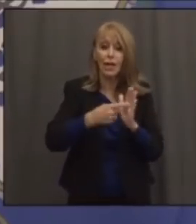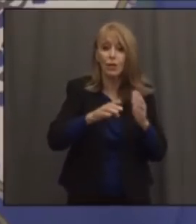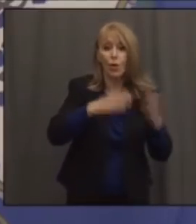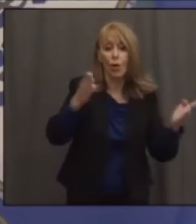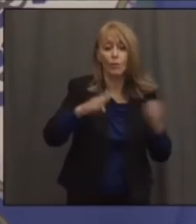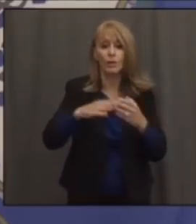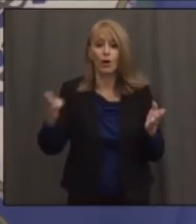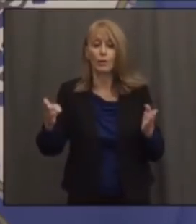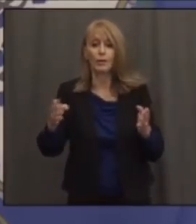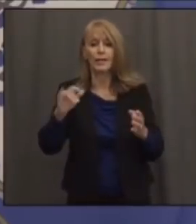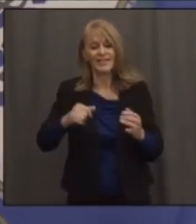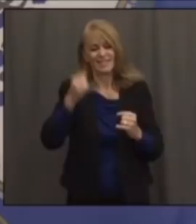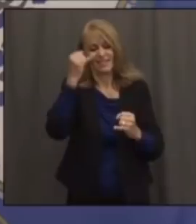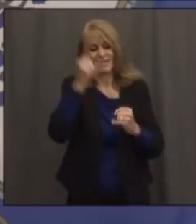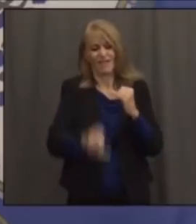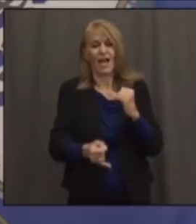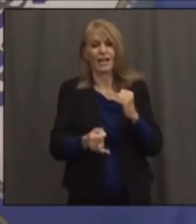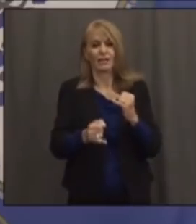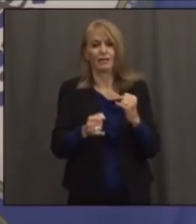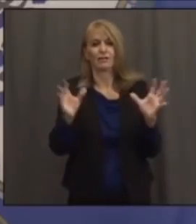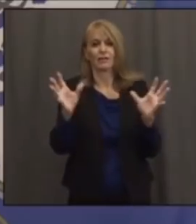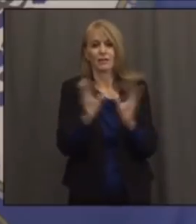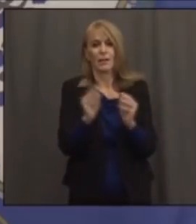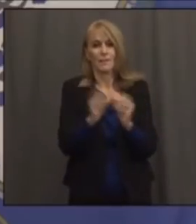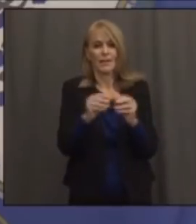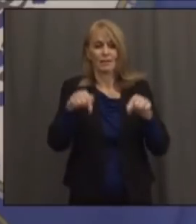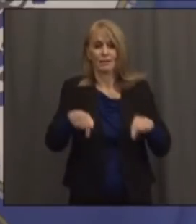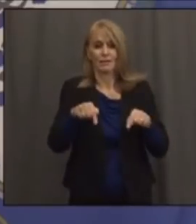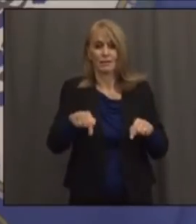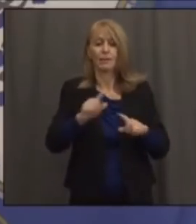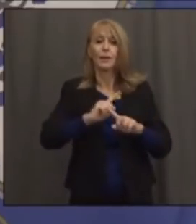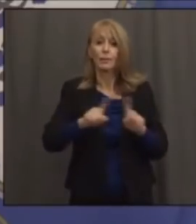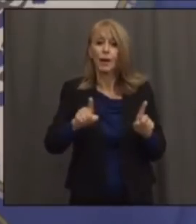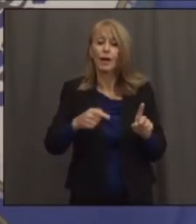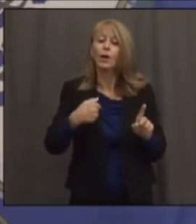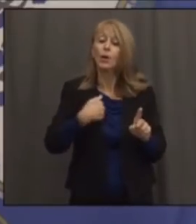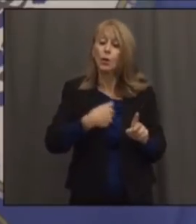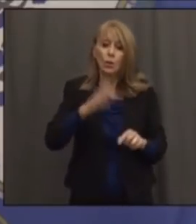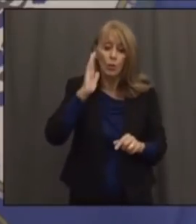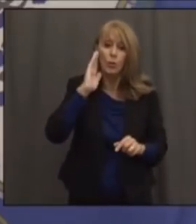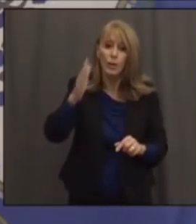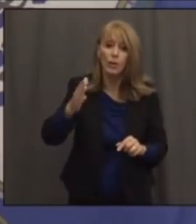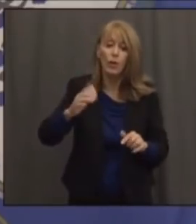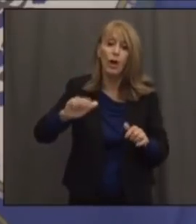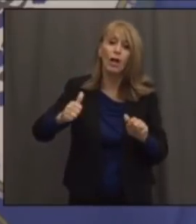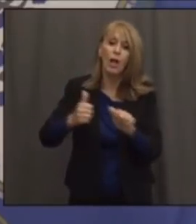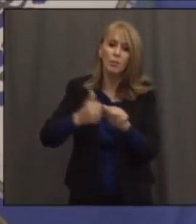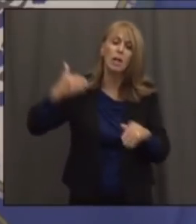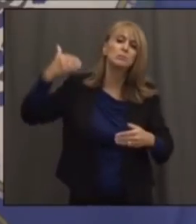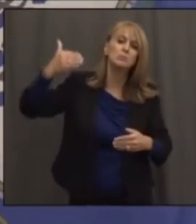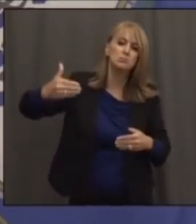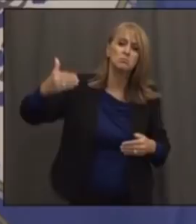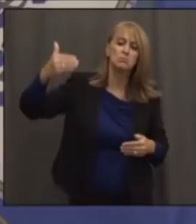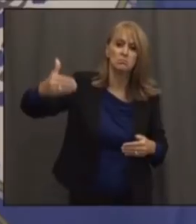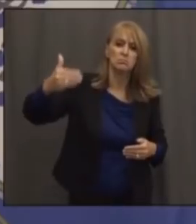is the last of our formal COVID advisory meetings, but we'll be having updates along the way.